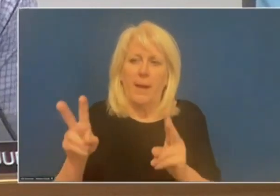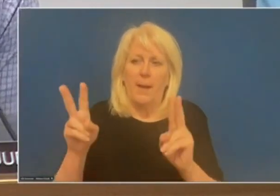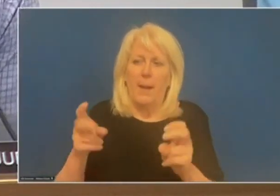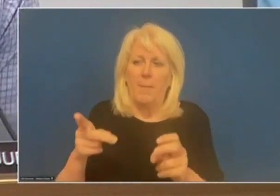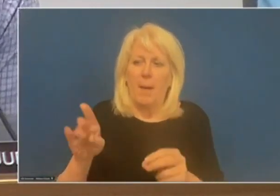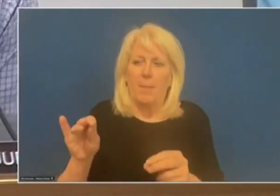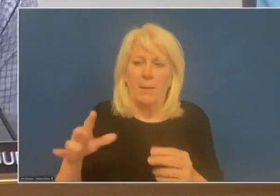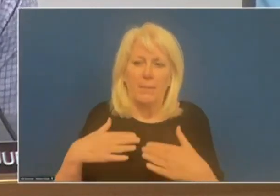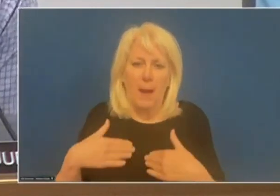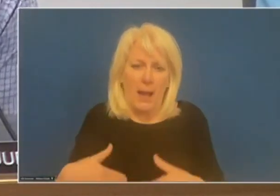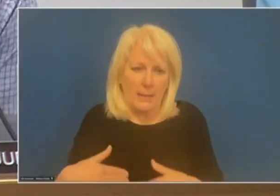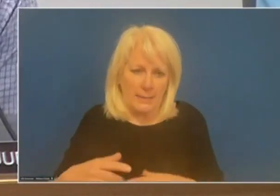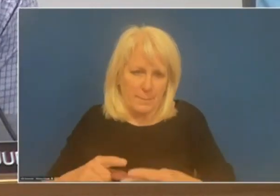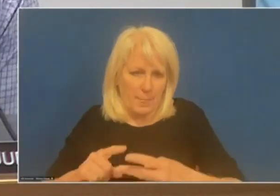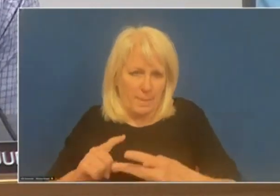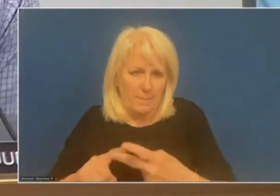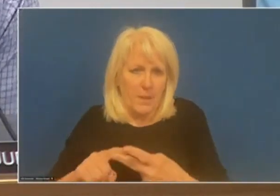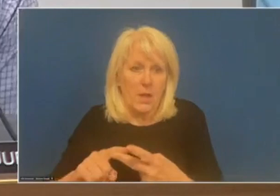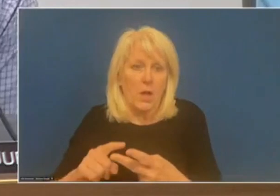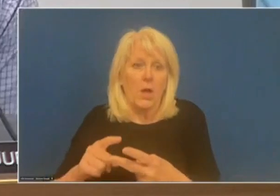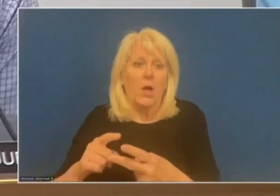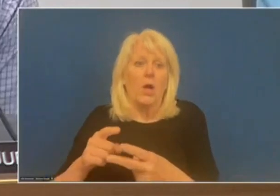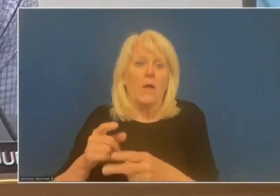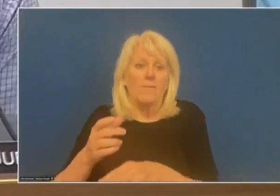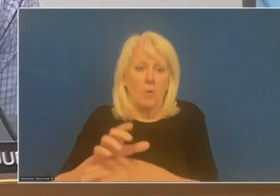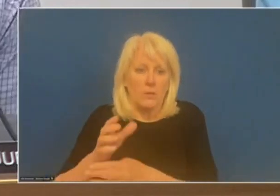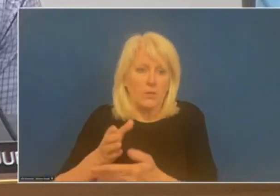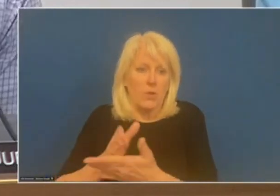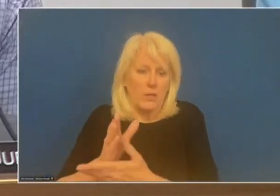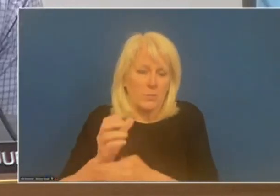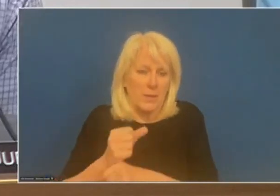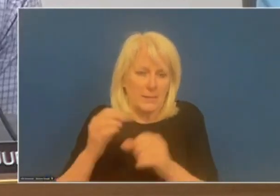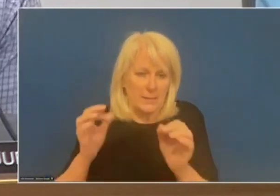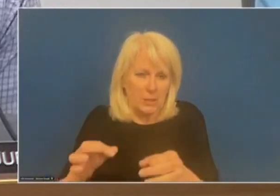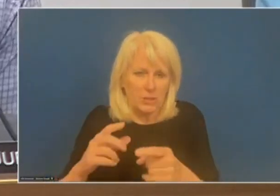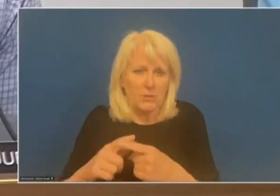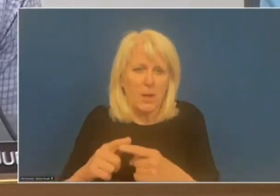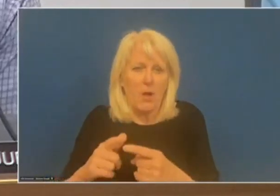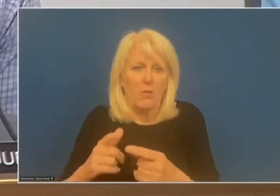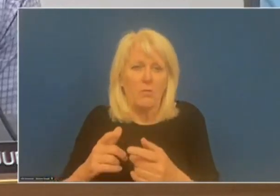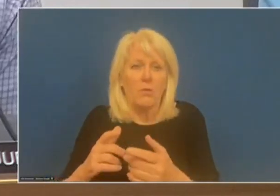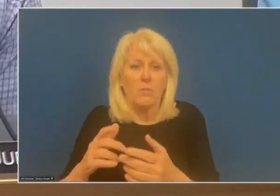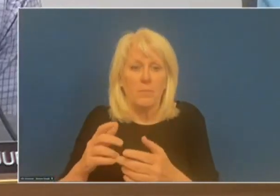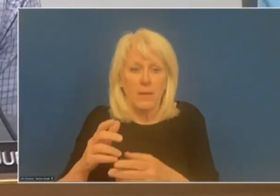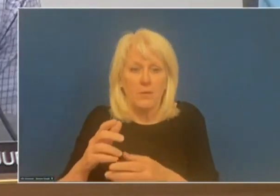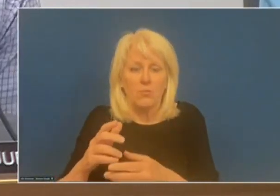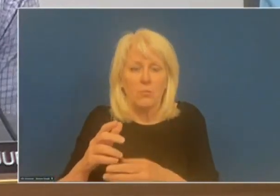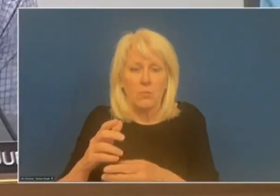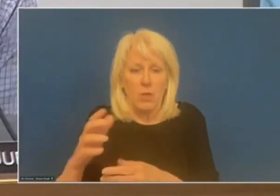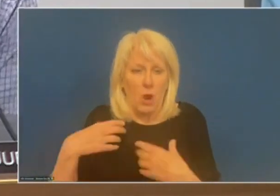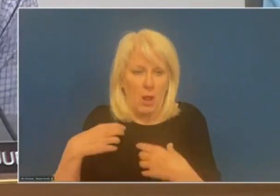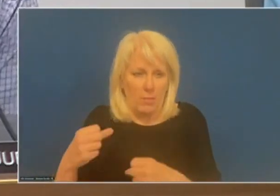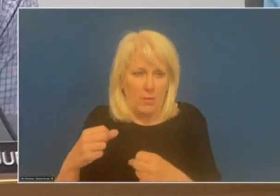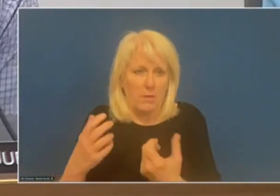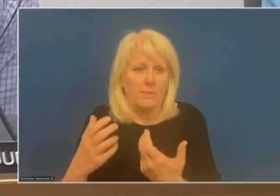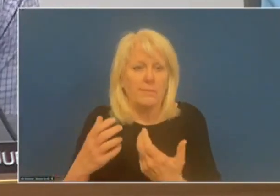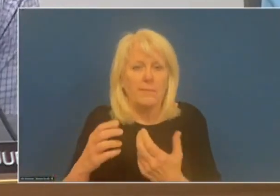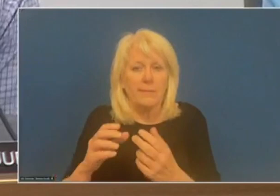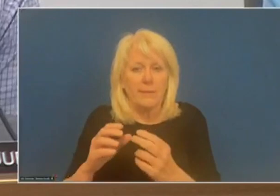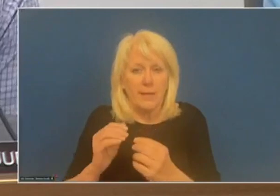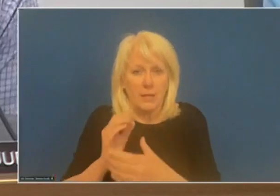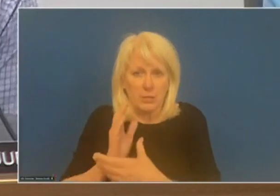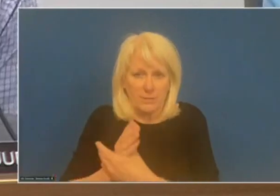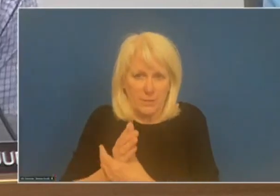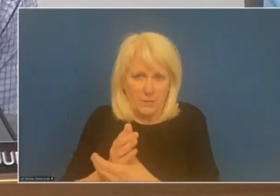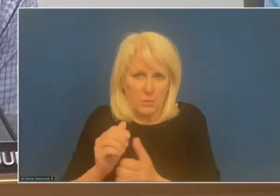to enforce the right to decisions about reproductive health, clarifying the intended application of prohibitions on the interference with an individual's exercising